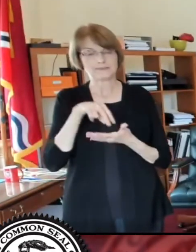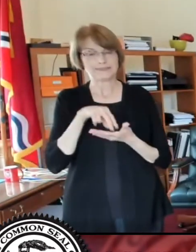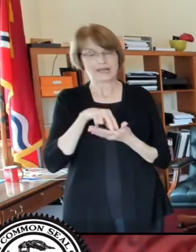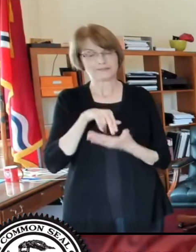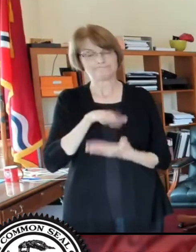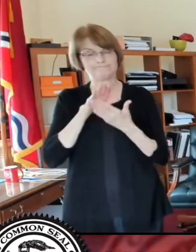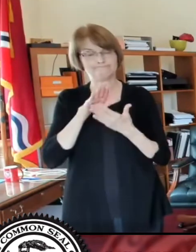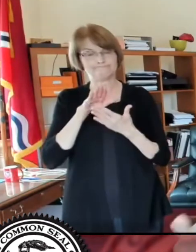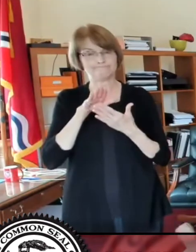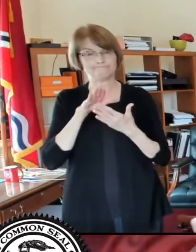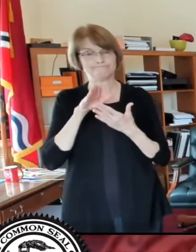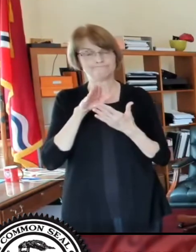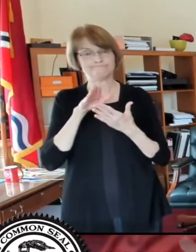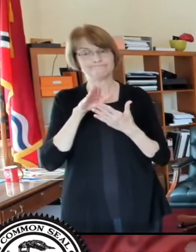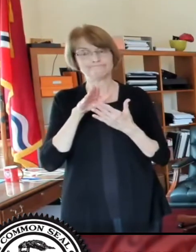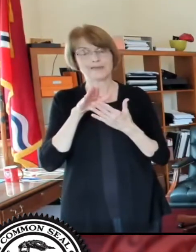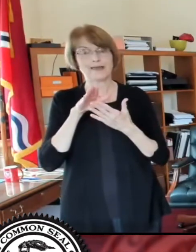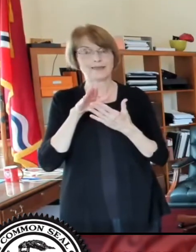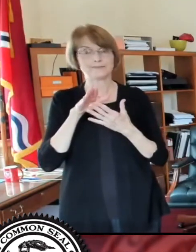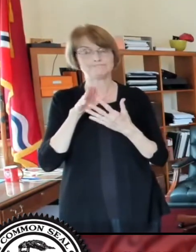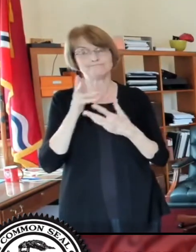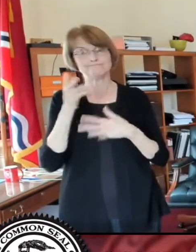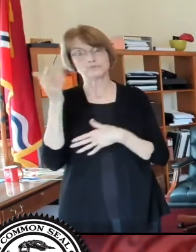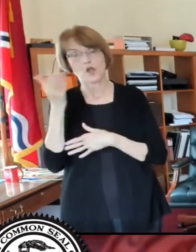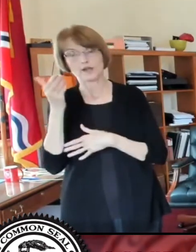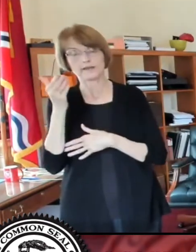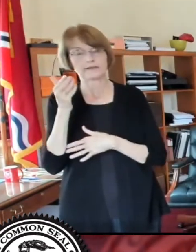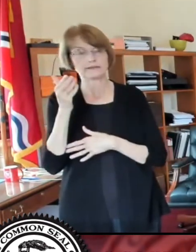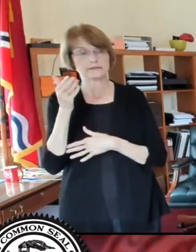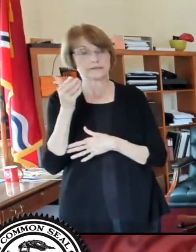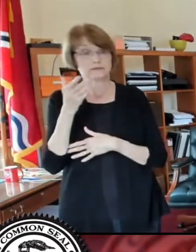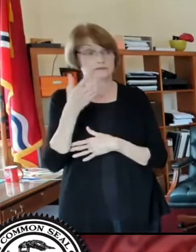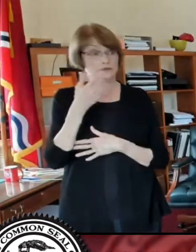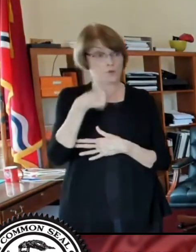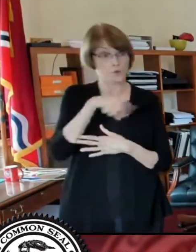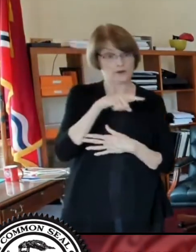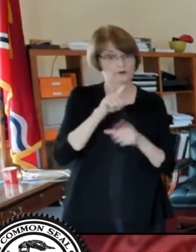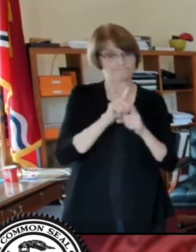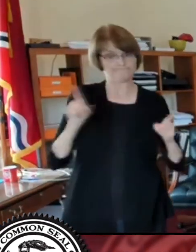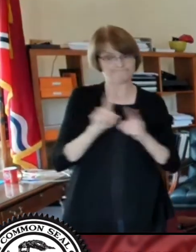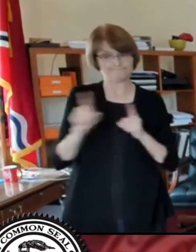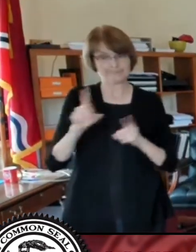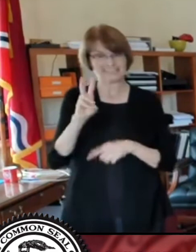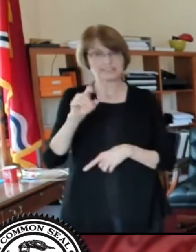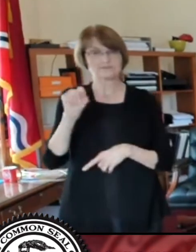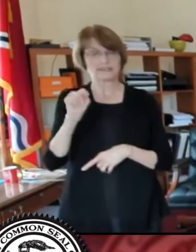to you and I'm not within 6 feet of anyone else, I don't normally wear my